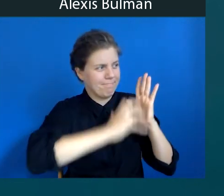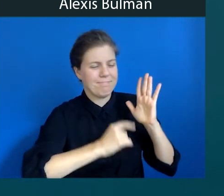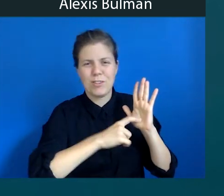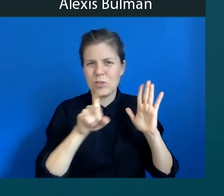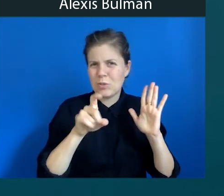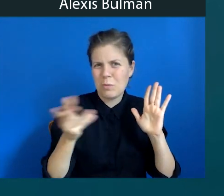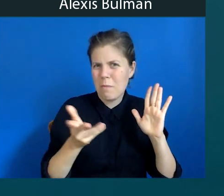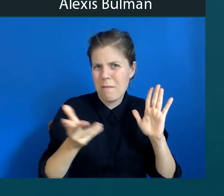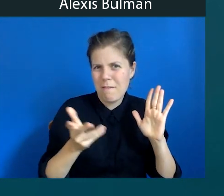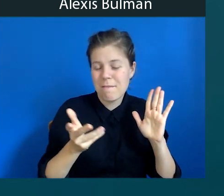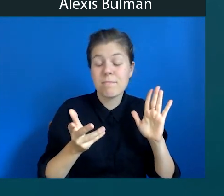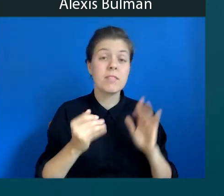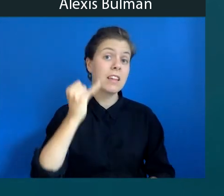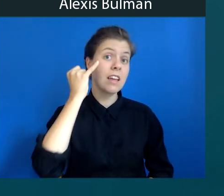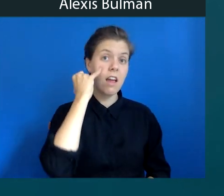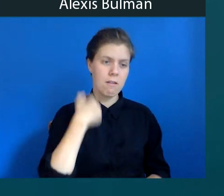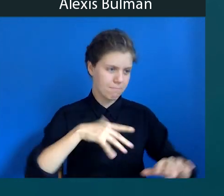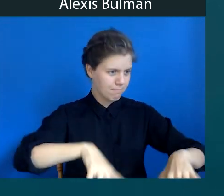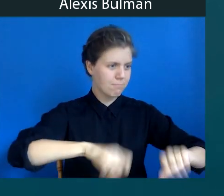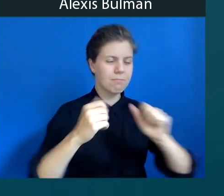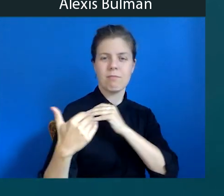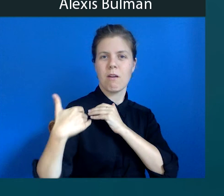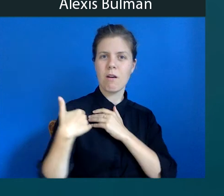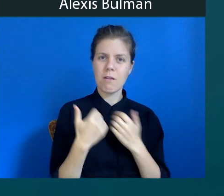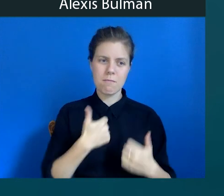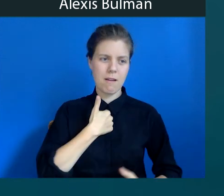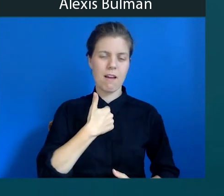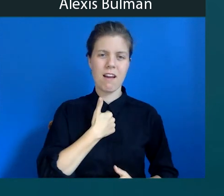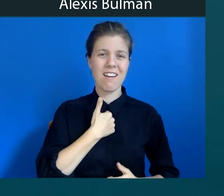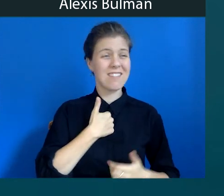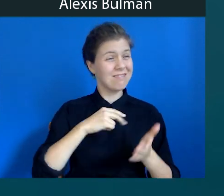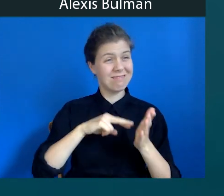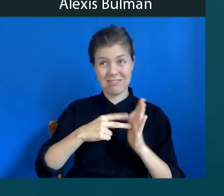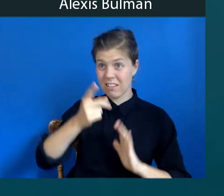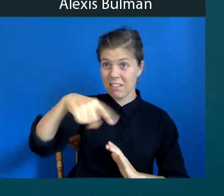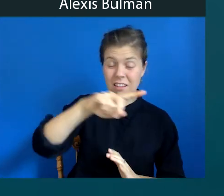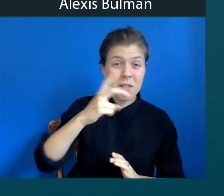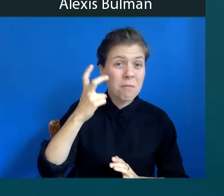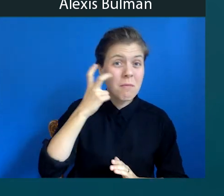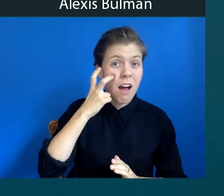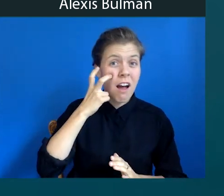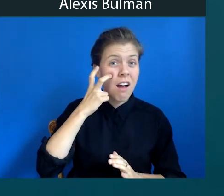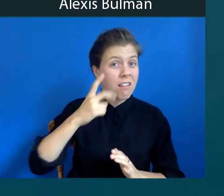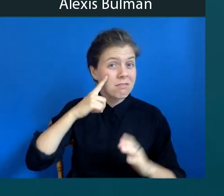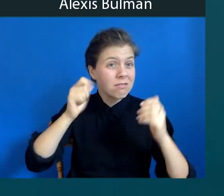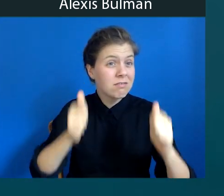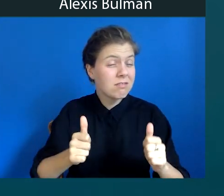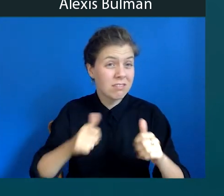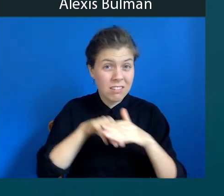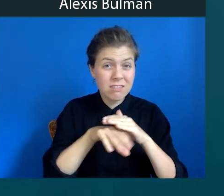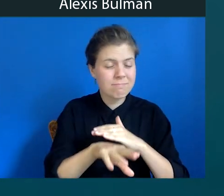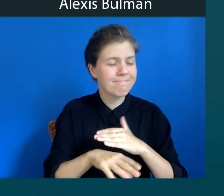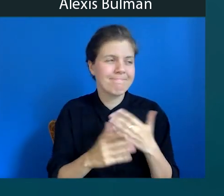And if I had done it all myself, it would not have been a mode of entry for a blind or low vision audience. In